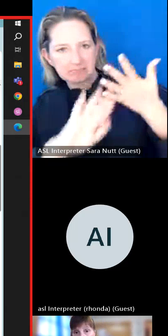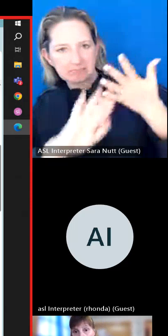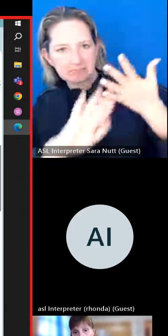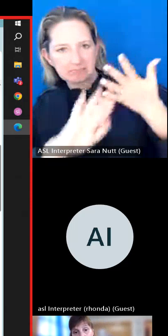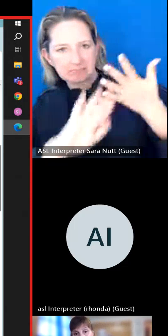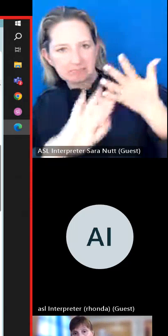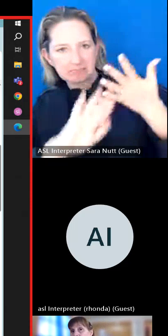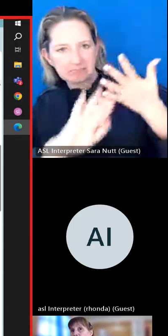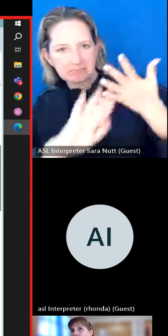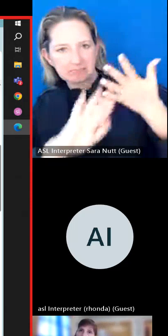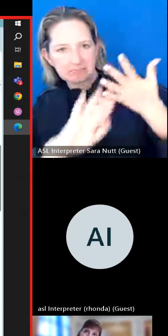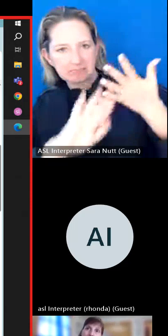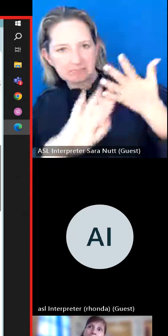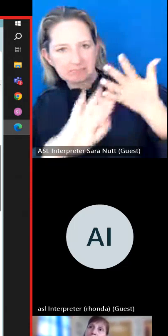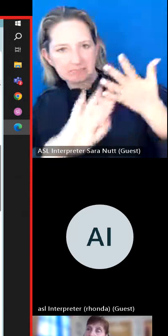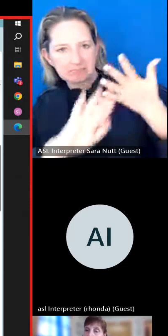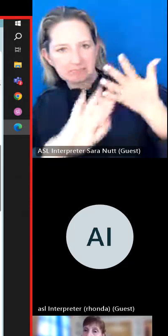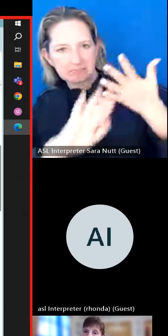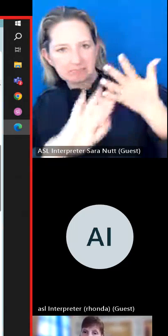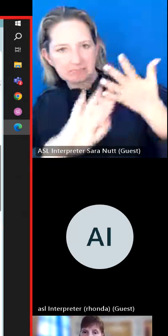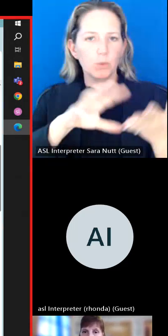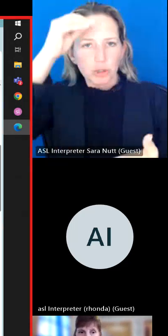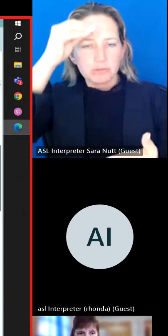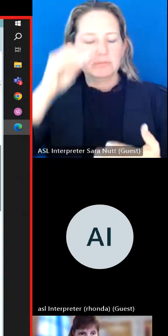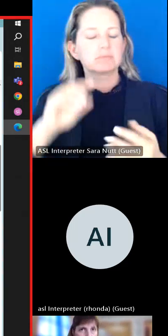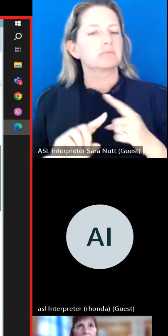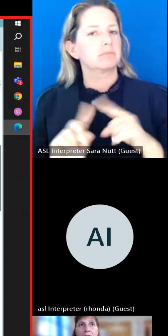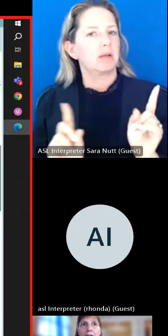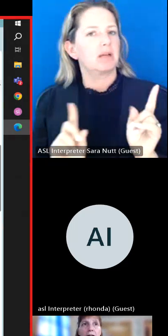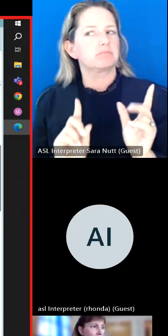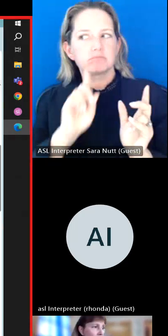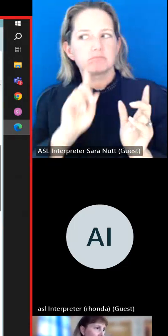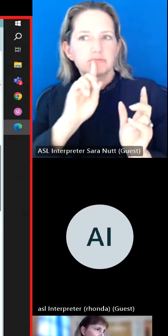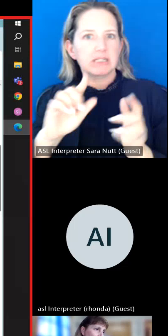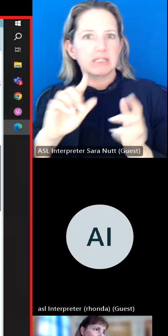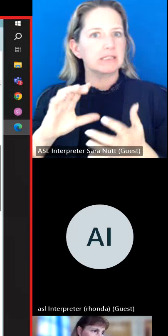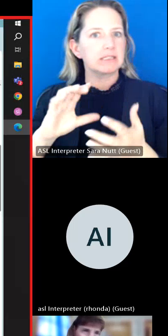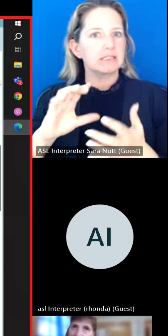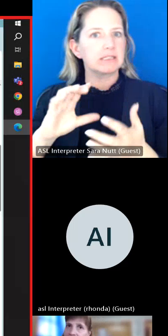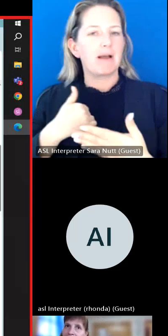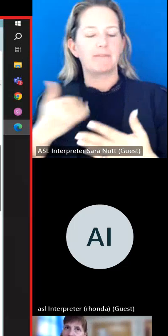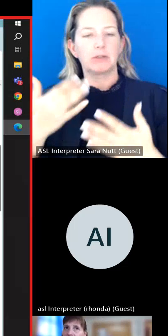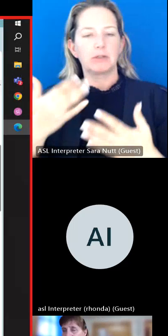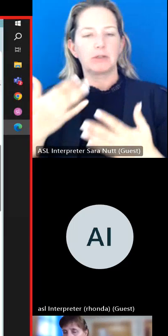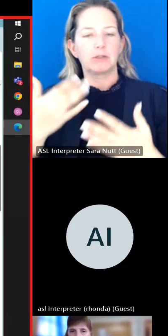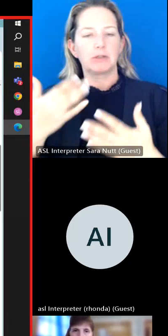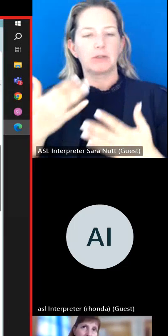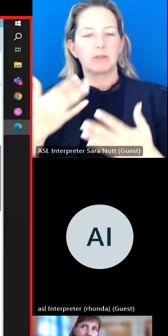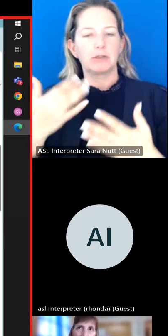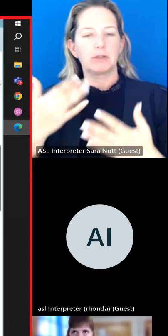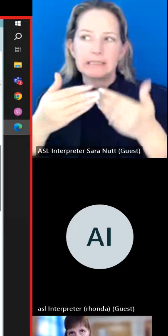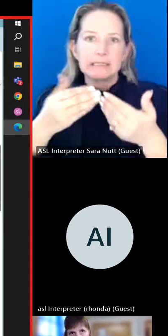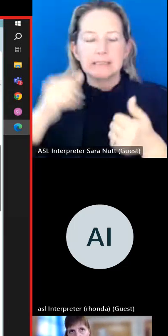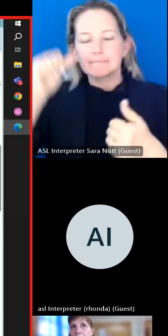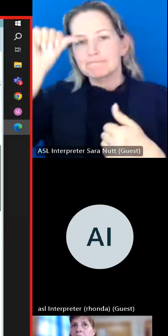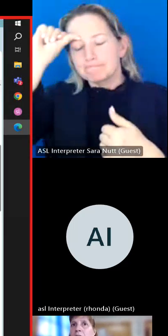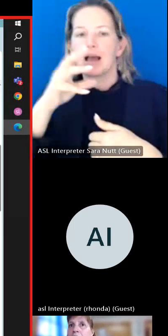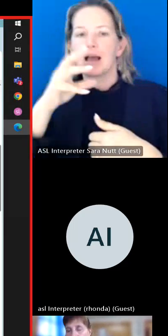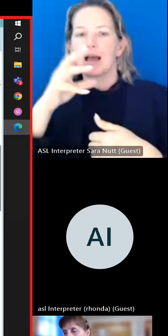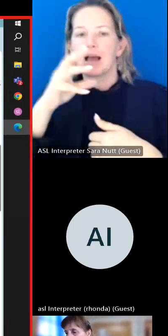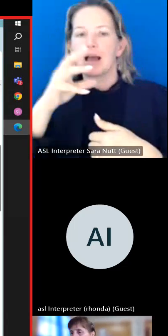you really want is a memorable story and visuals in a clear, pleasing design to share with your